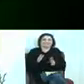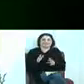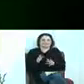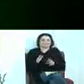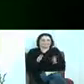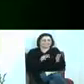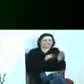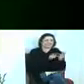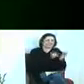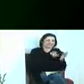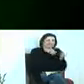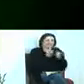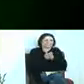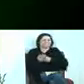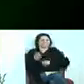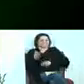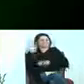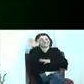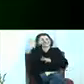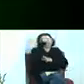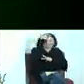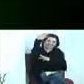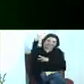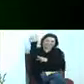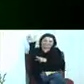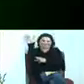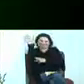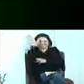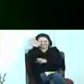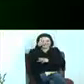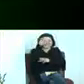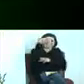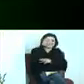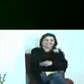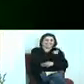provider, Jehovah Nissi,